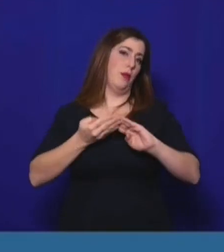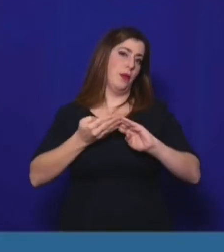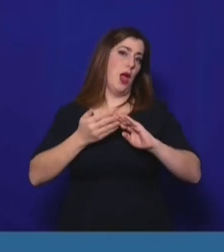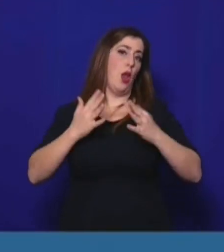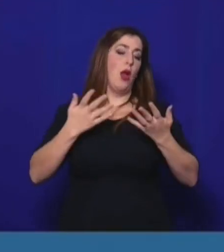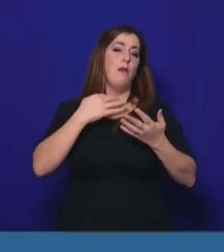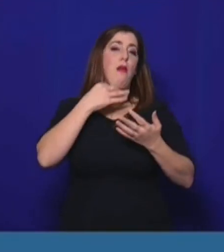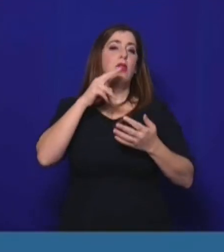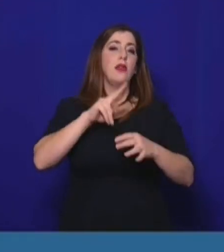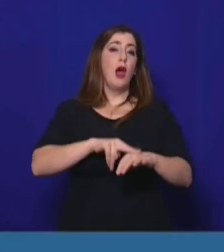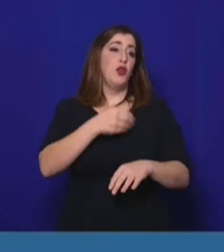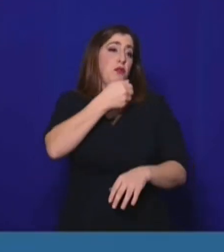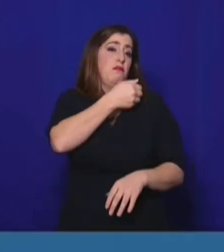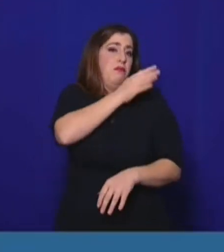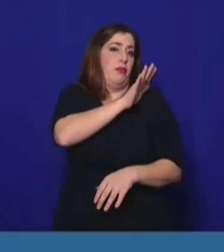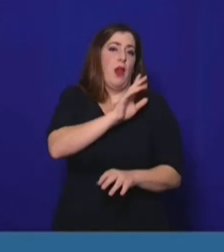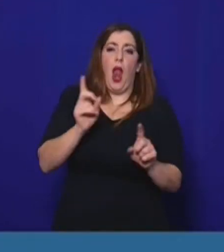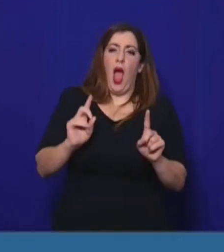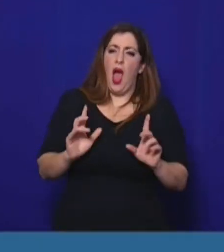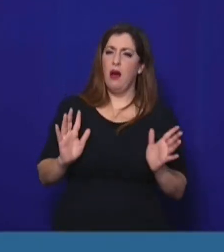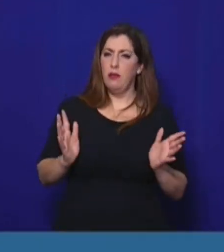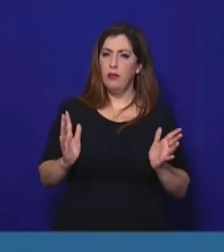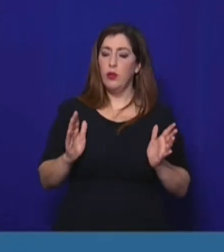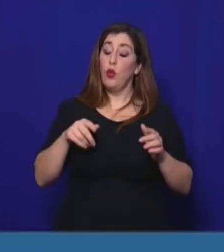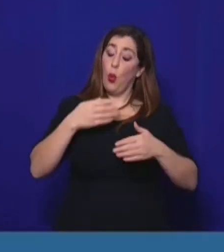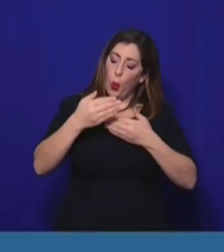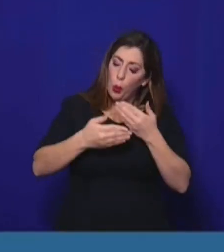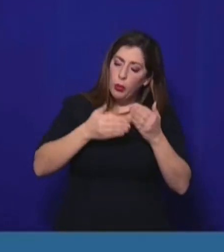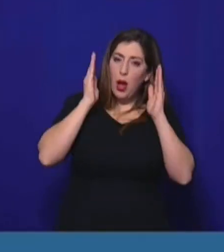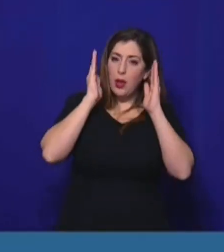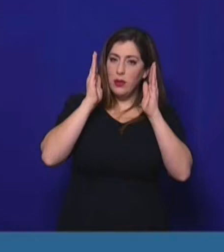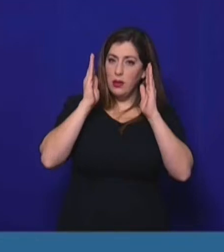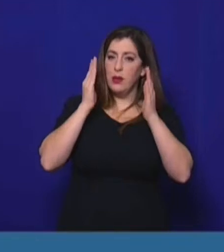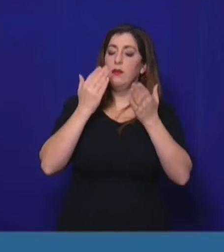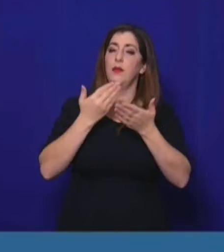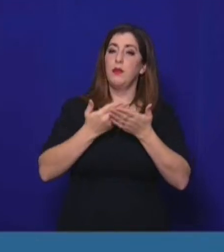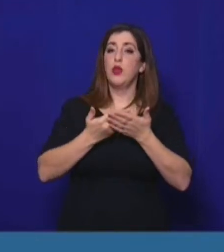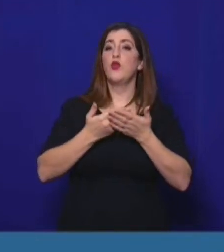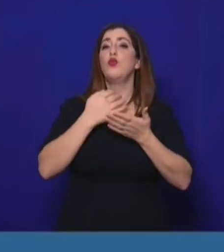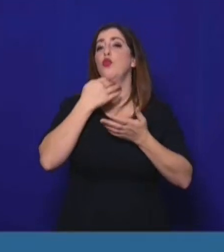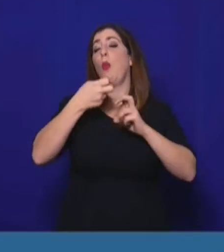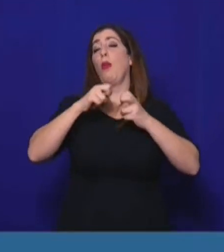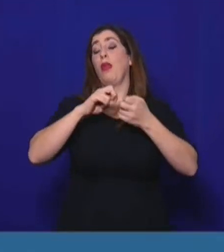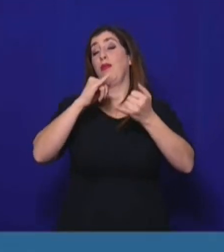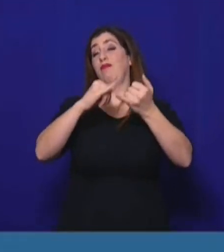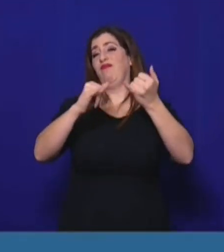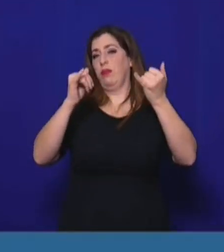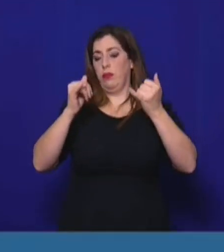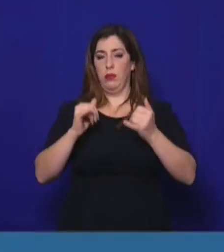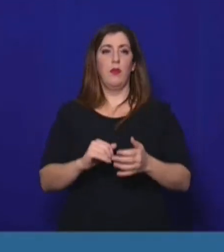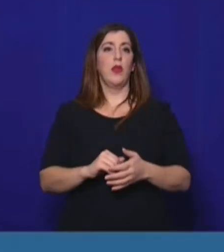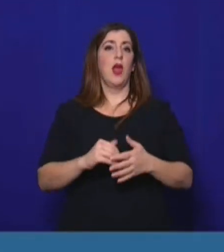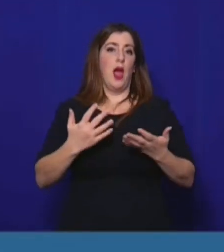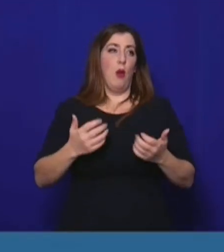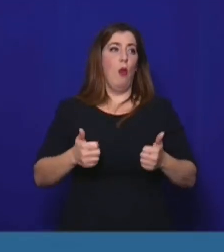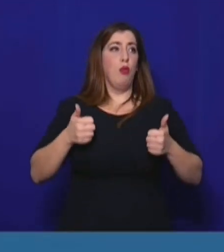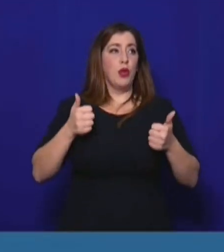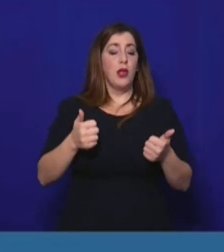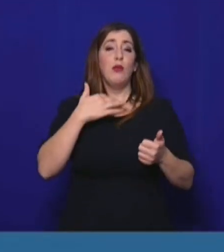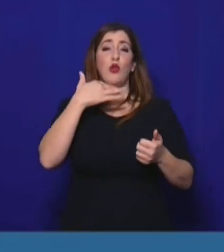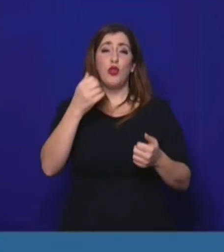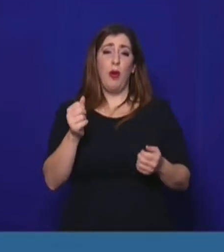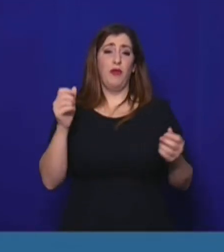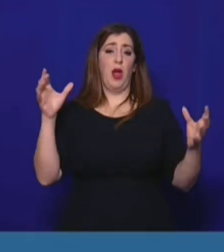nerħu minn dak li aħna diġà tallimna. Id-distanza li nevitaw il-gatherings ma' xulxin,